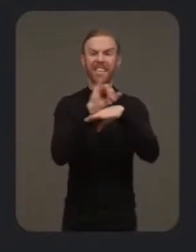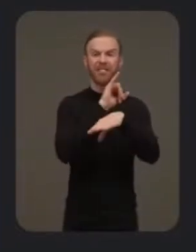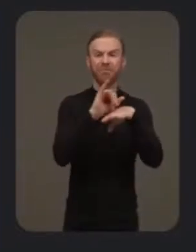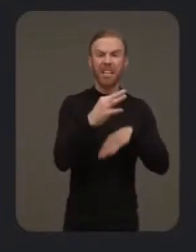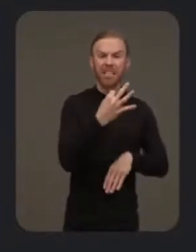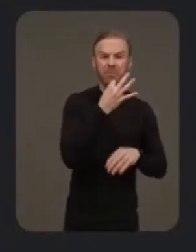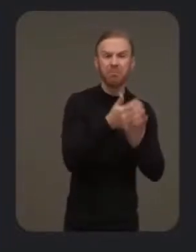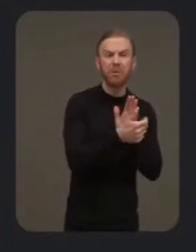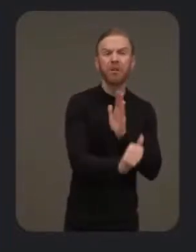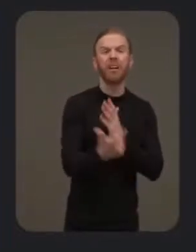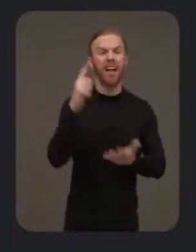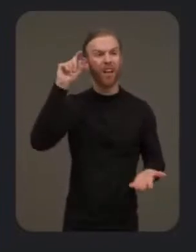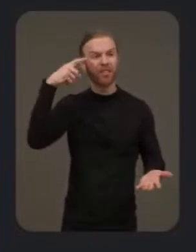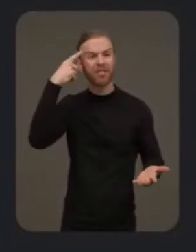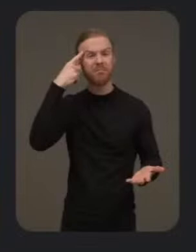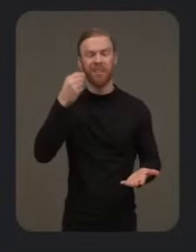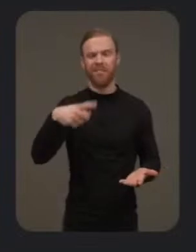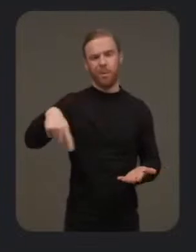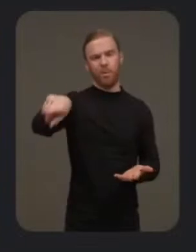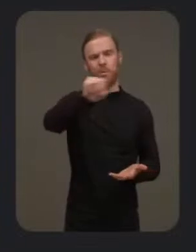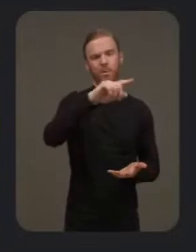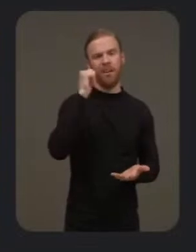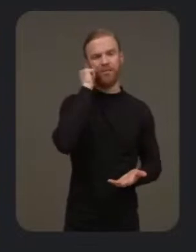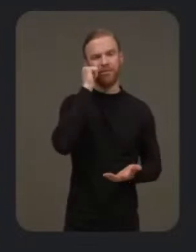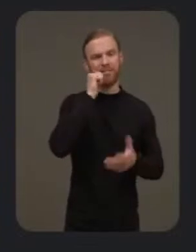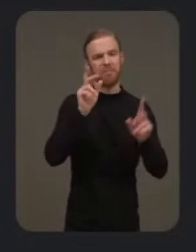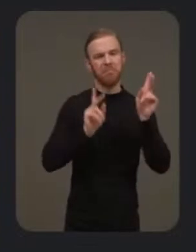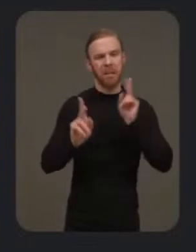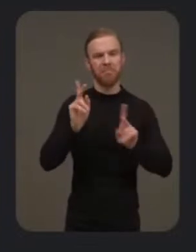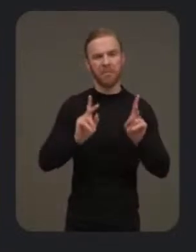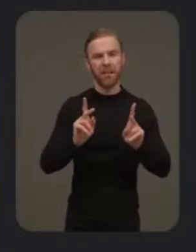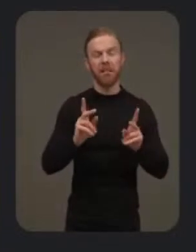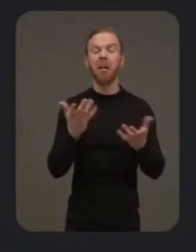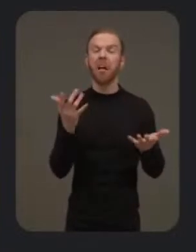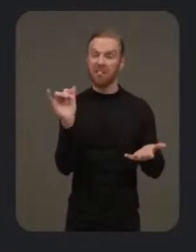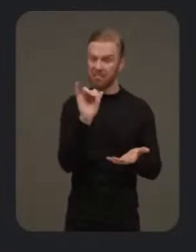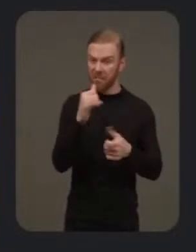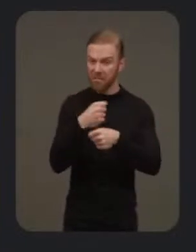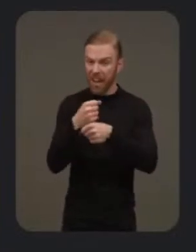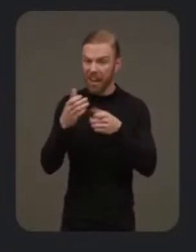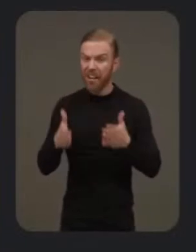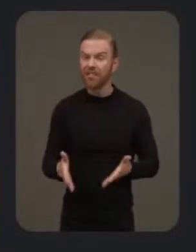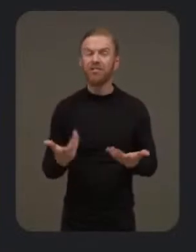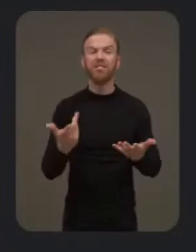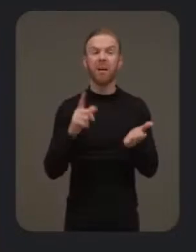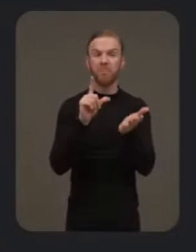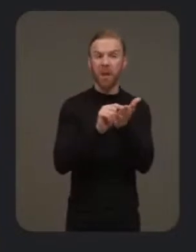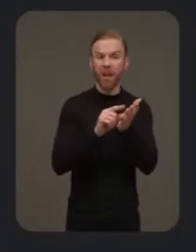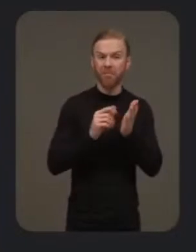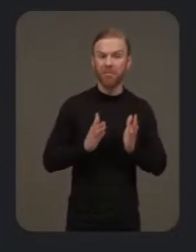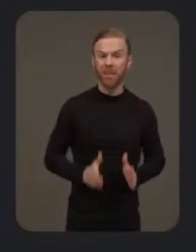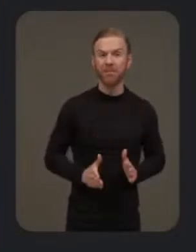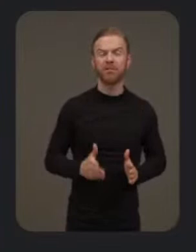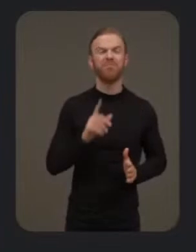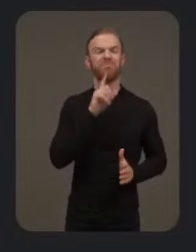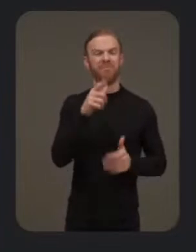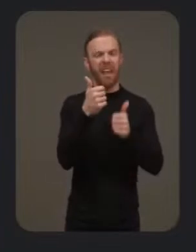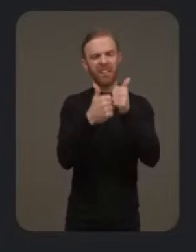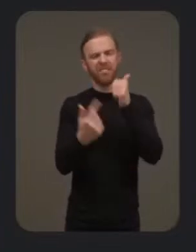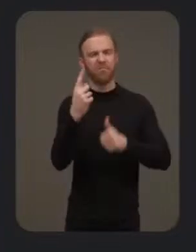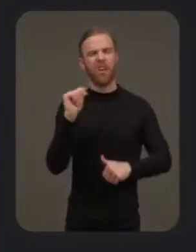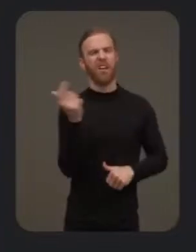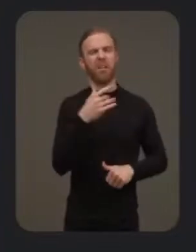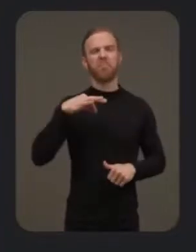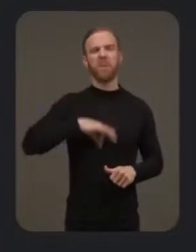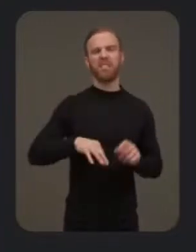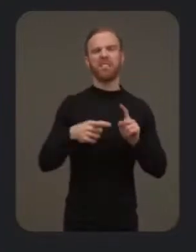experts, governments, and everyday people. As well as creators and publishers, everyone benefits